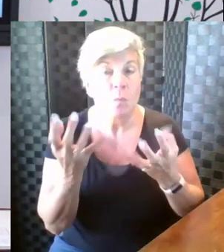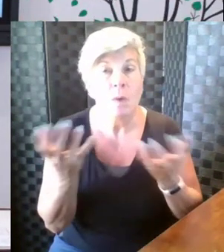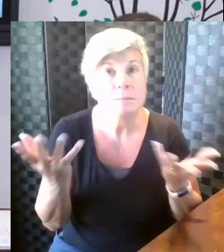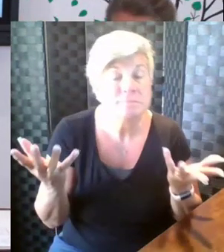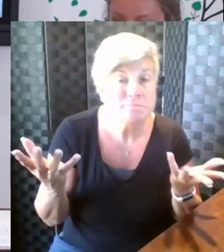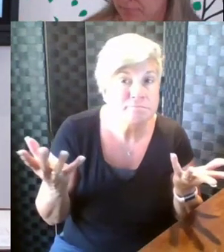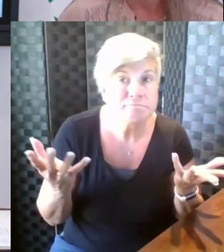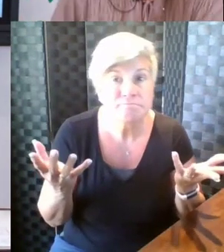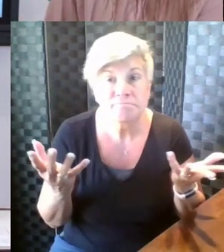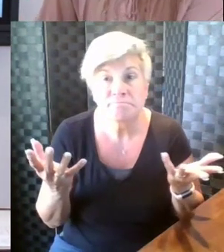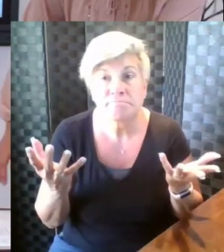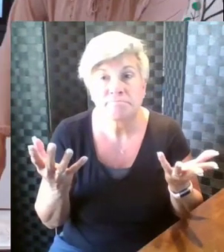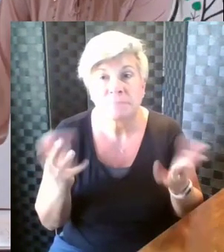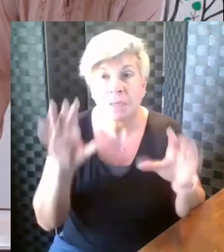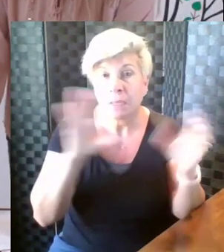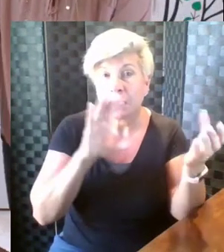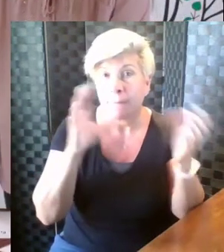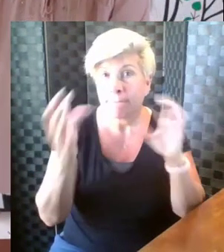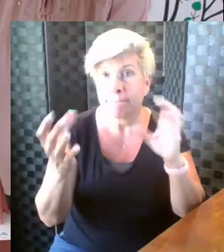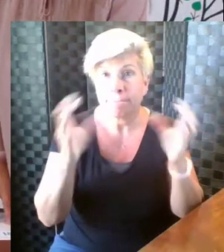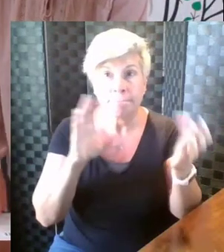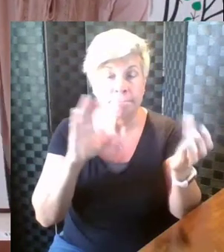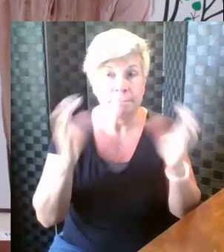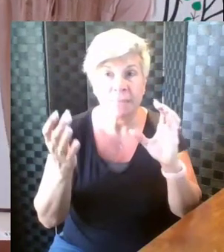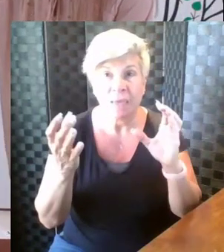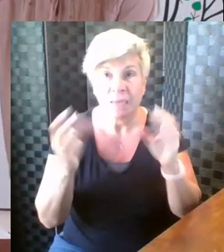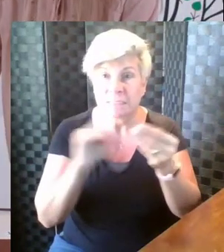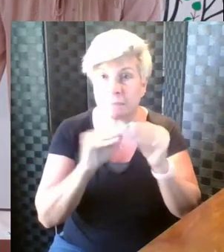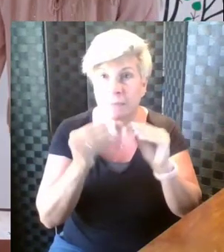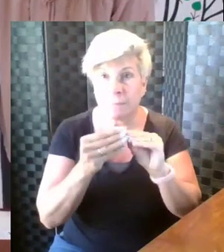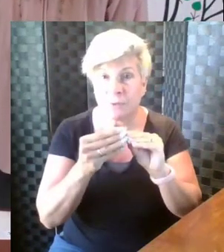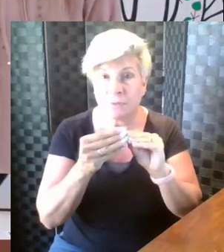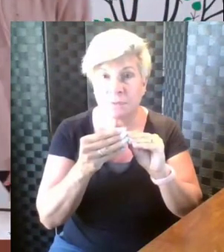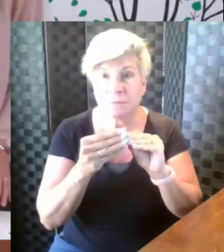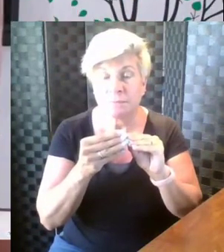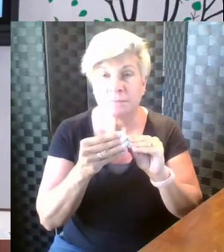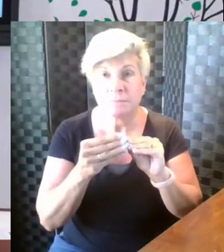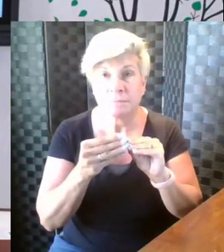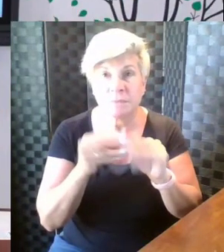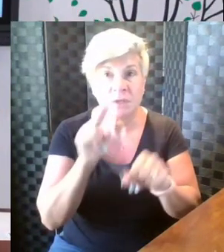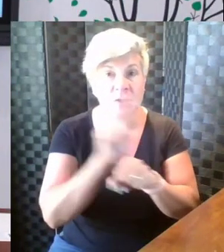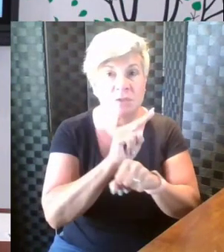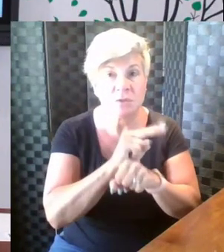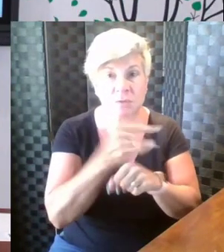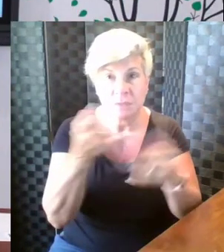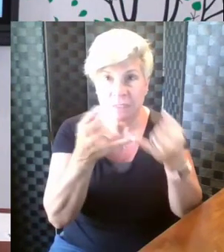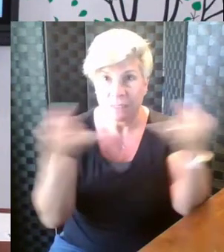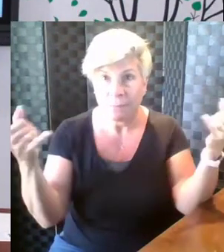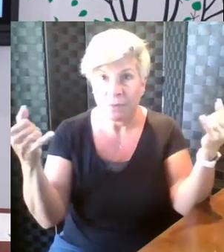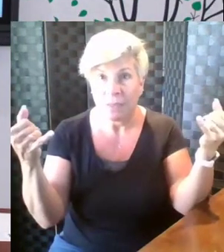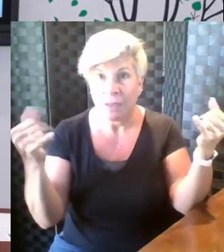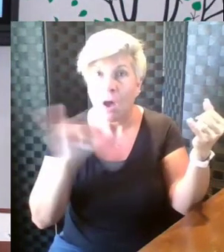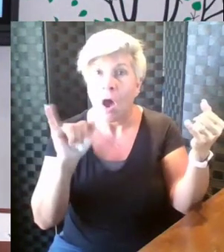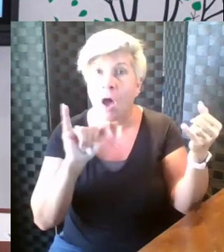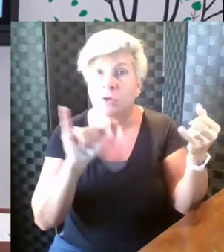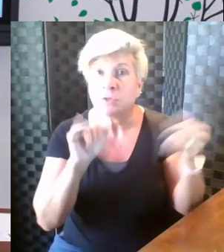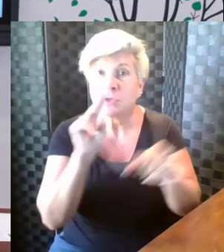to compare some numbers, you could use this line. You can